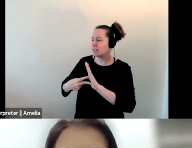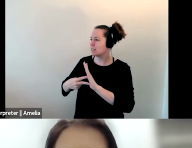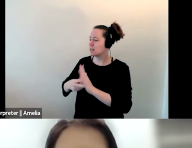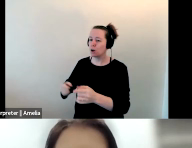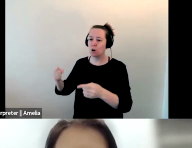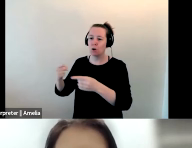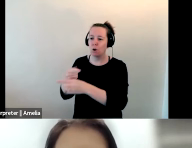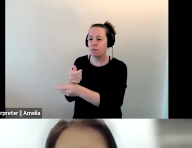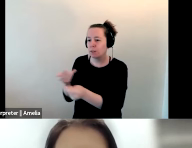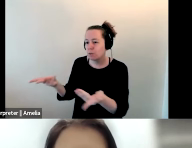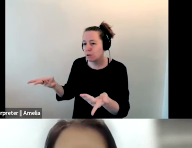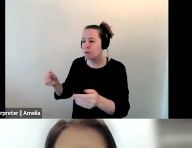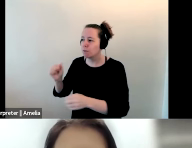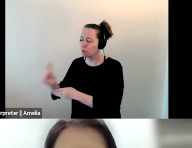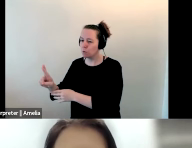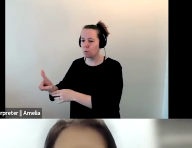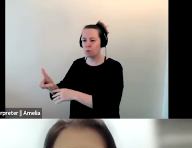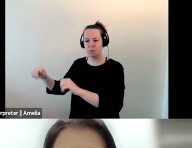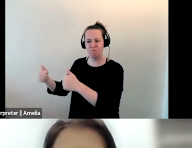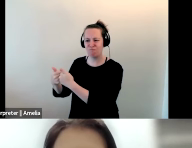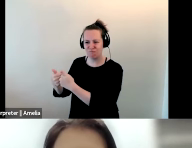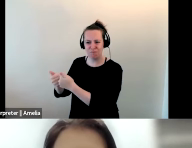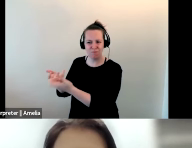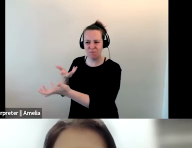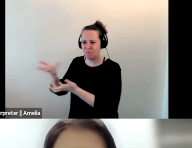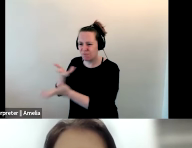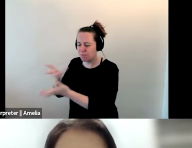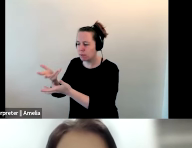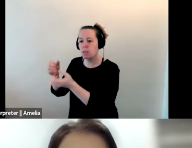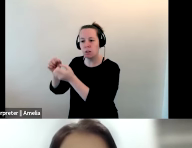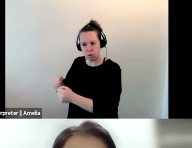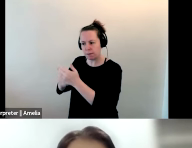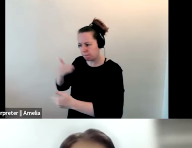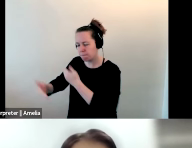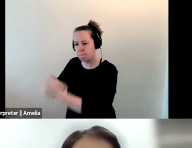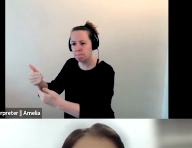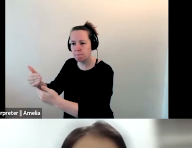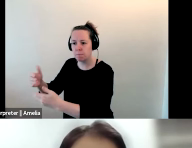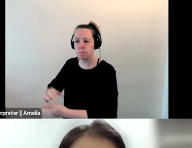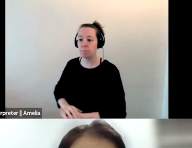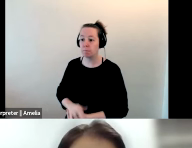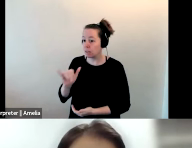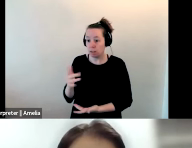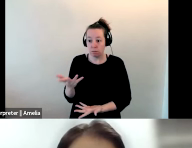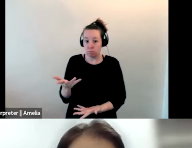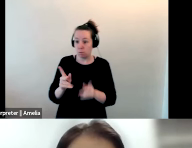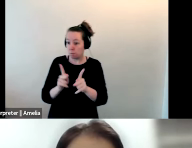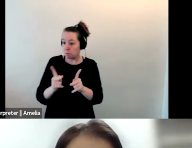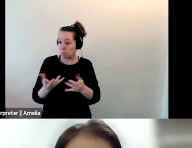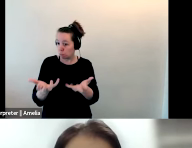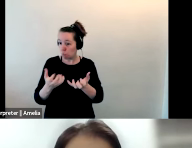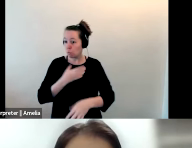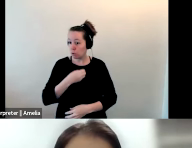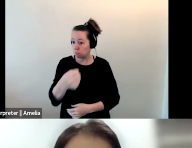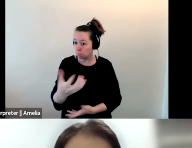and you're able to really pursue tough situations in the workplace. And that's really desirable. So again, it isn't about